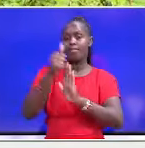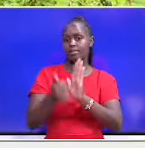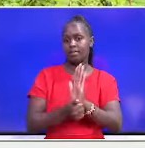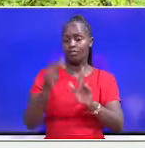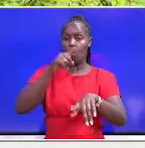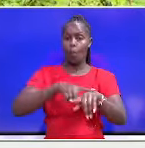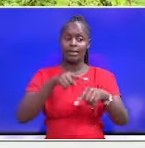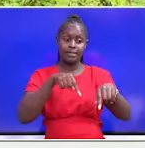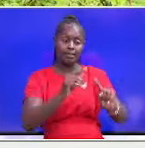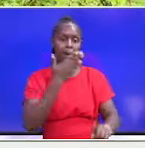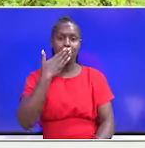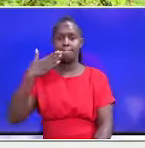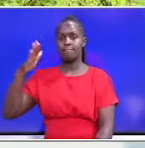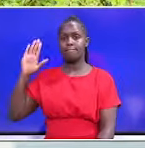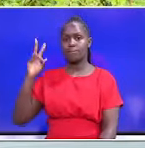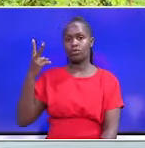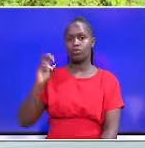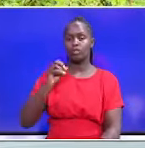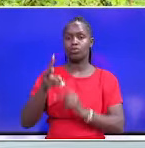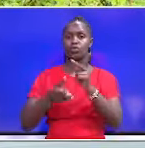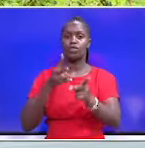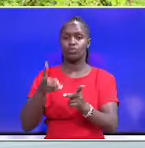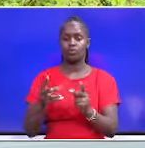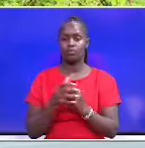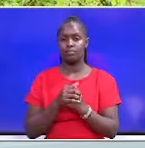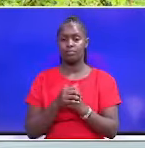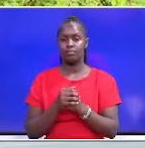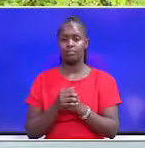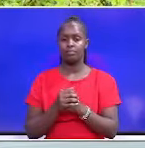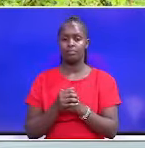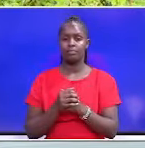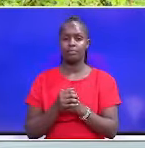2022. Paul Kirobi, TV 47, State House, Nairobi.